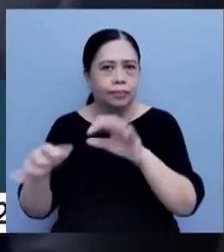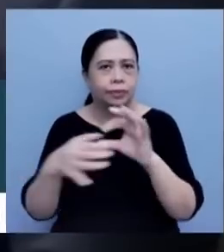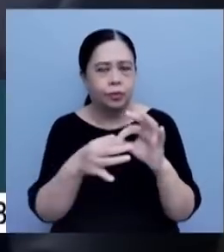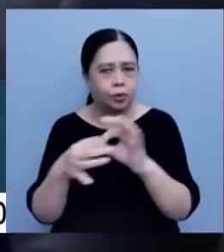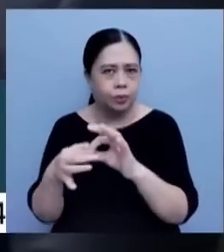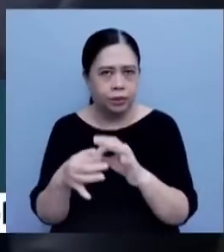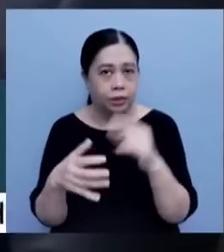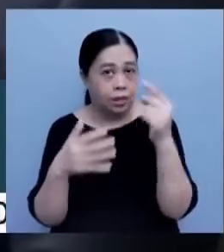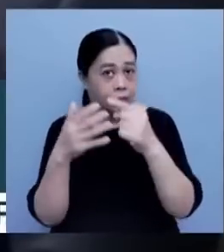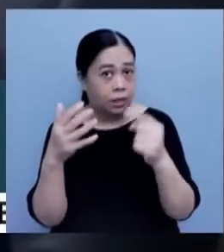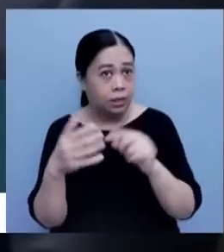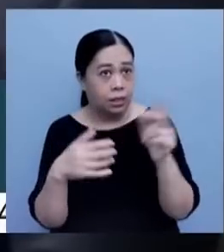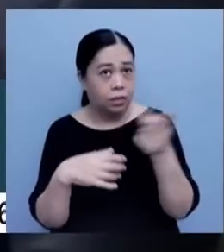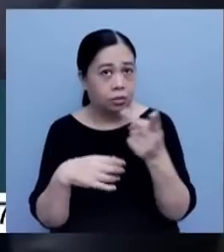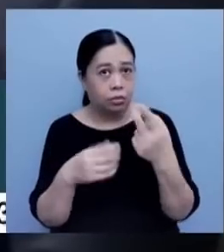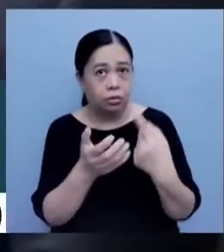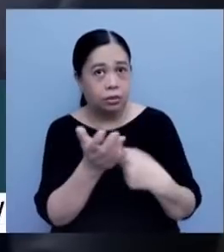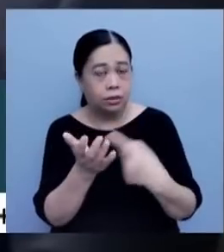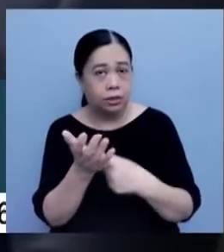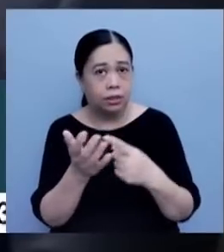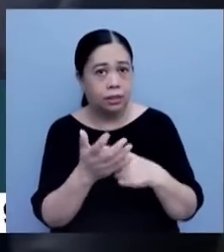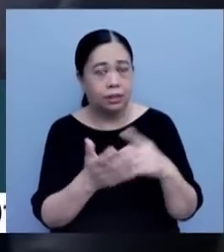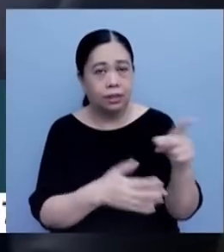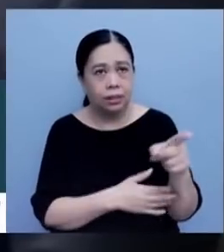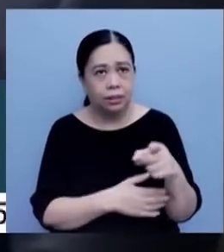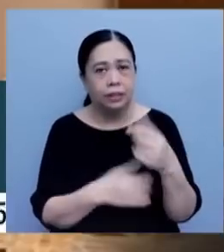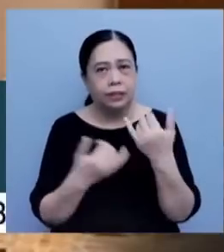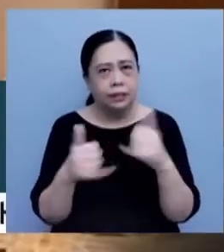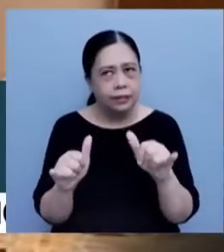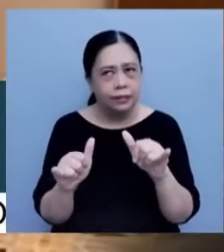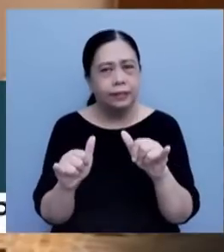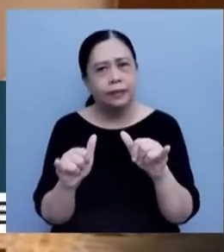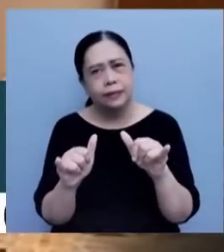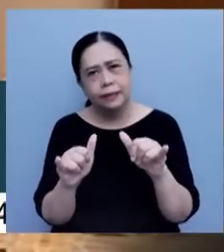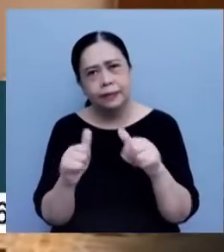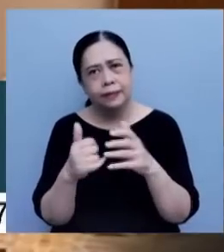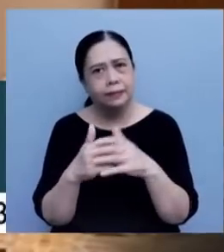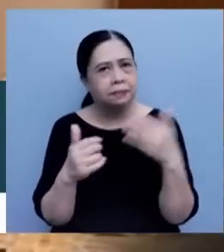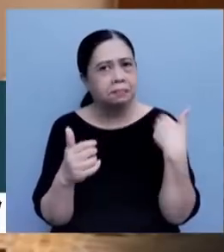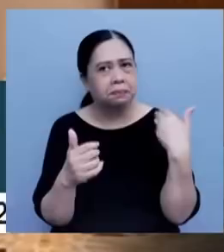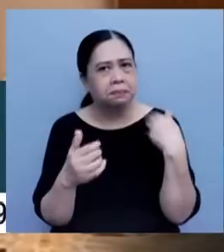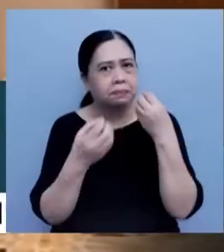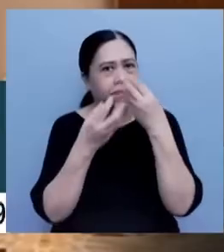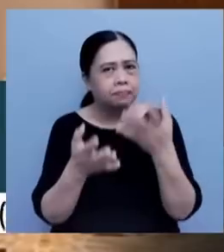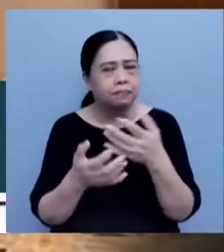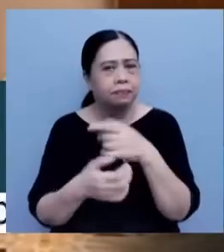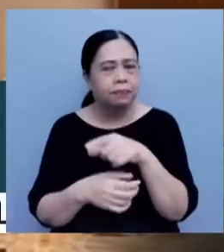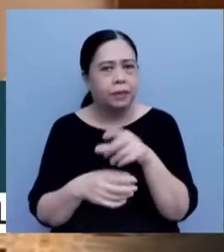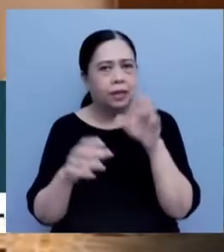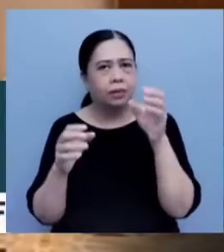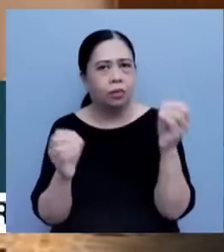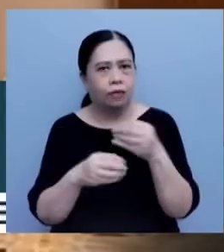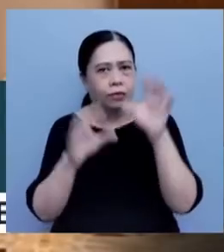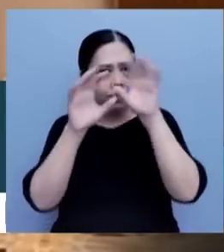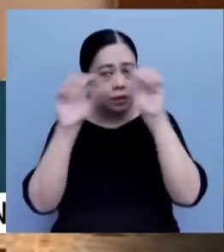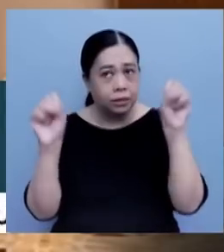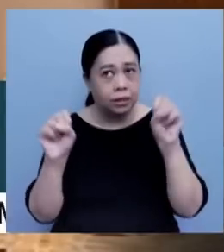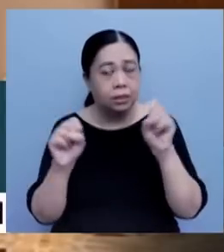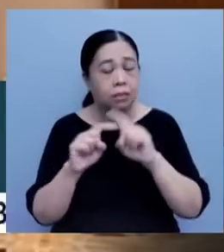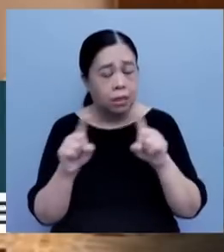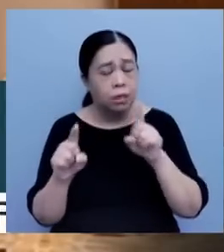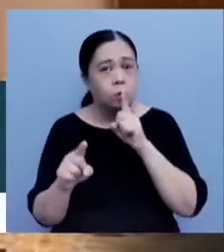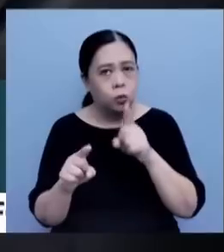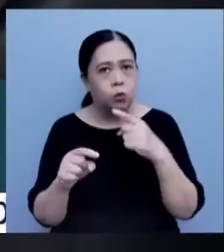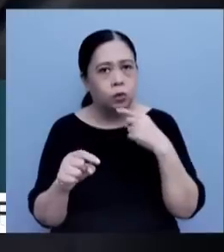of those discussions still being yet to be released by Malacanang, but what we do guarantee is